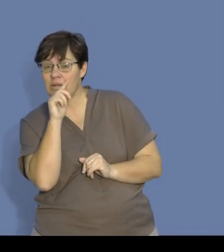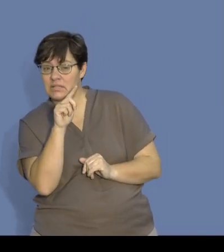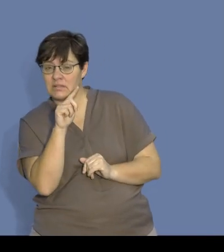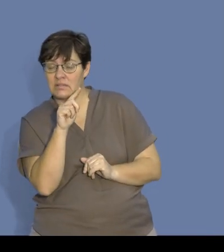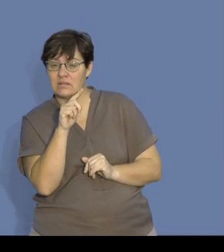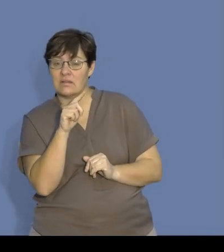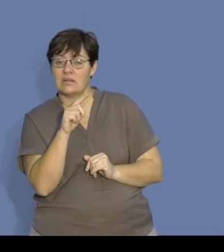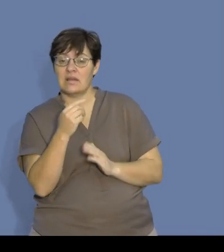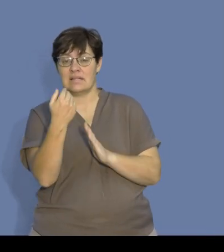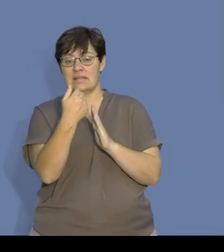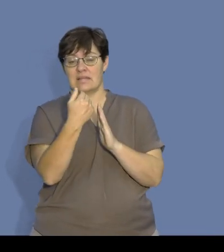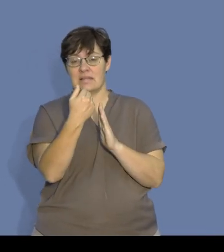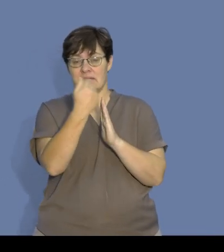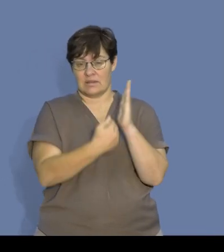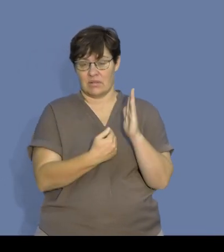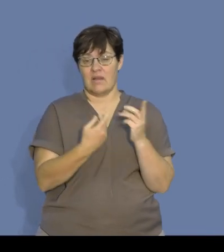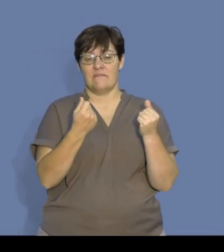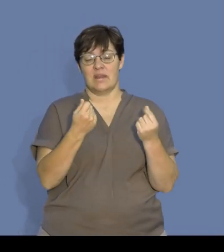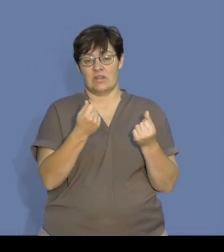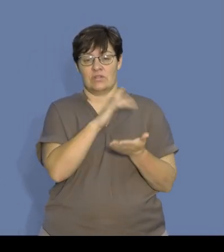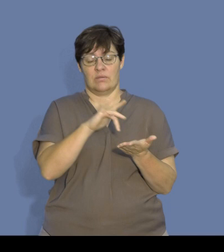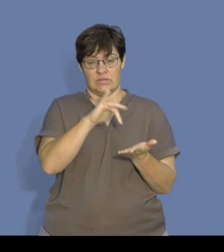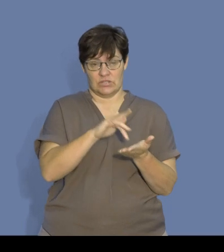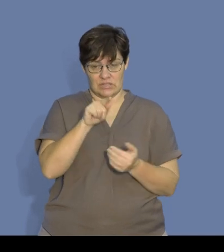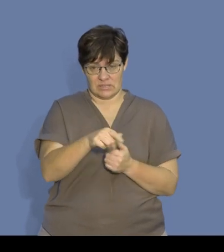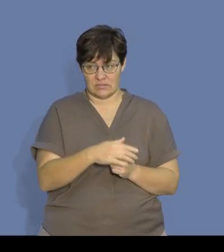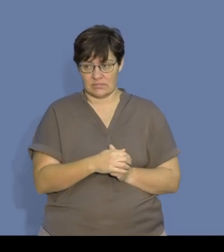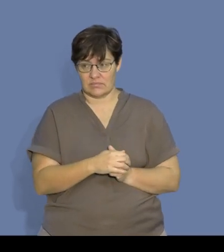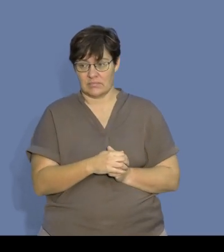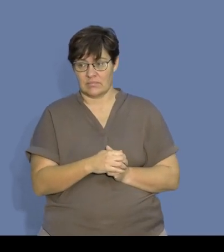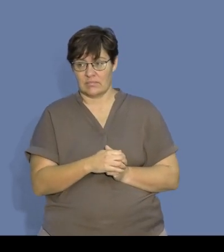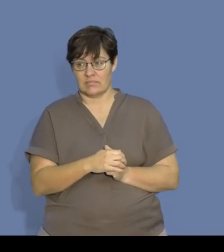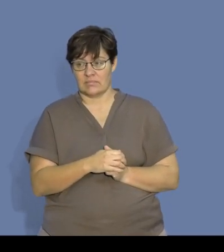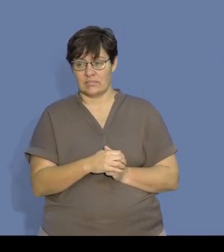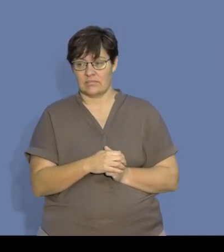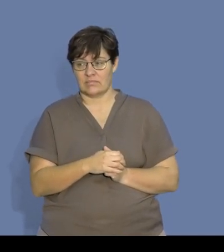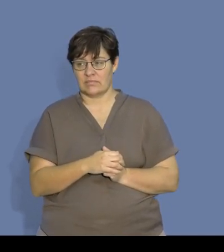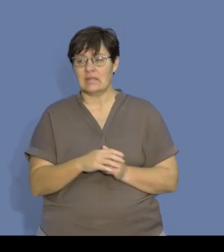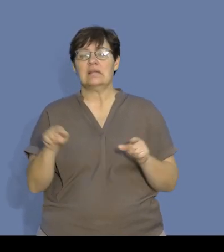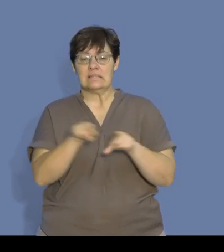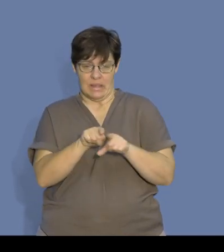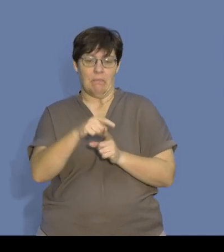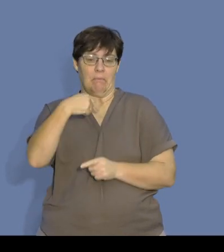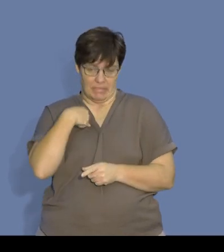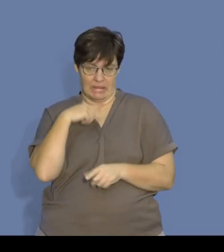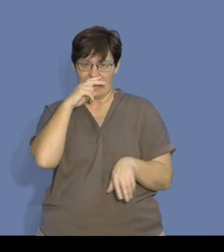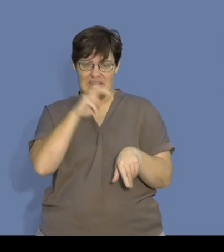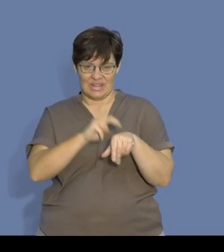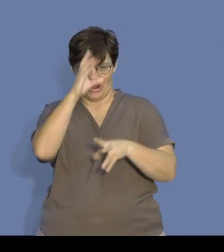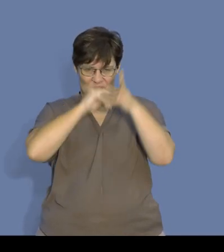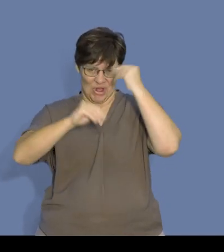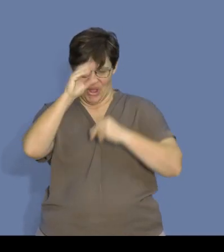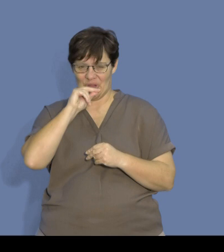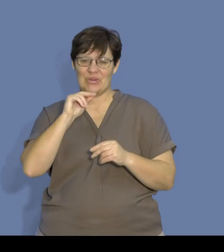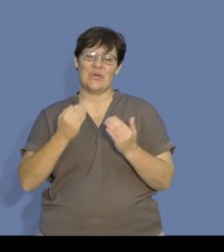referring to the statement of financial position. Okay, it's going to take me a bit of time